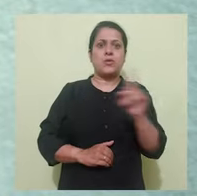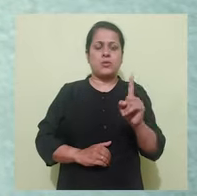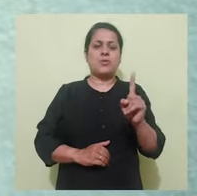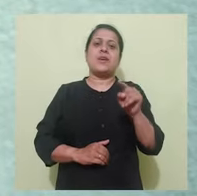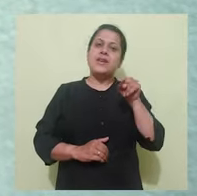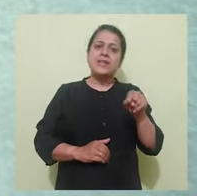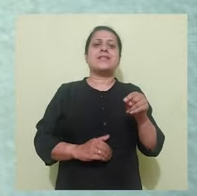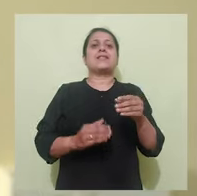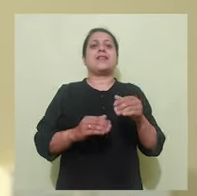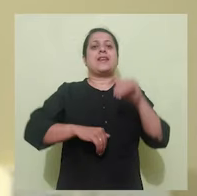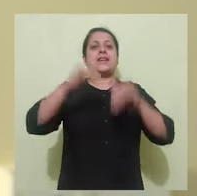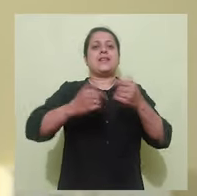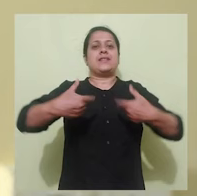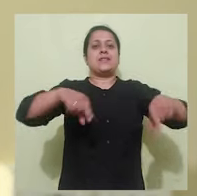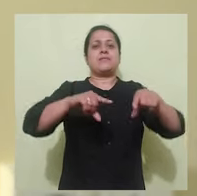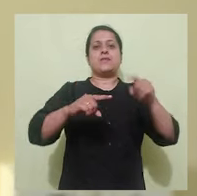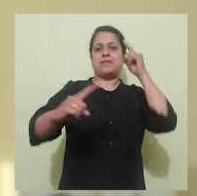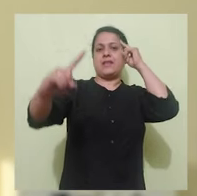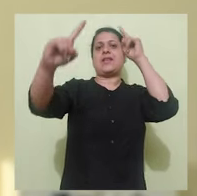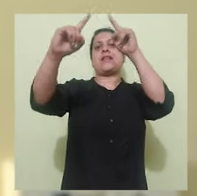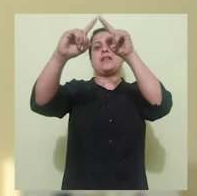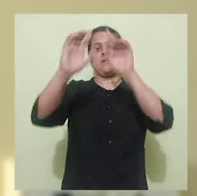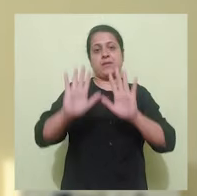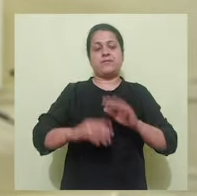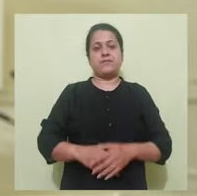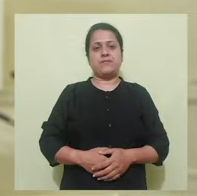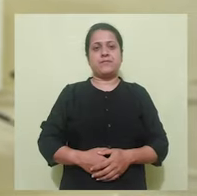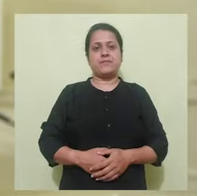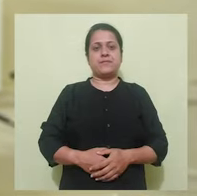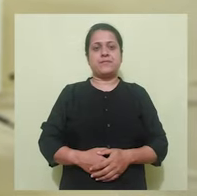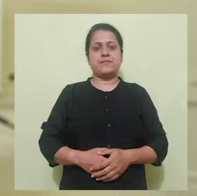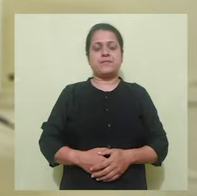Commission is that no voter should be left behind.